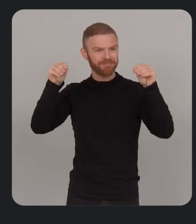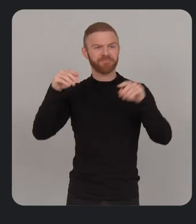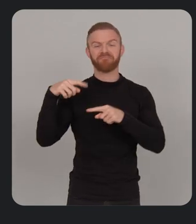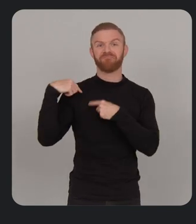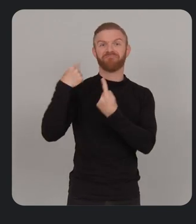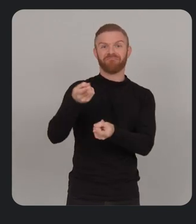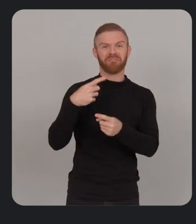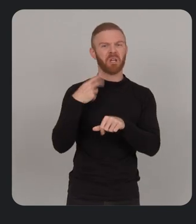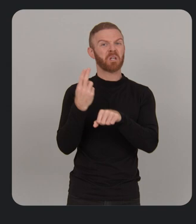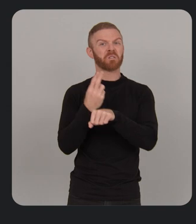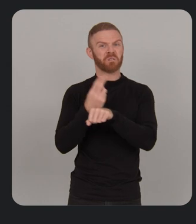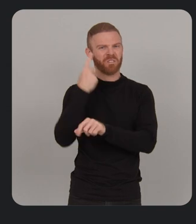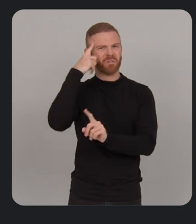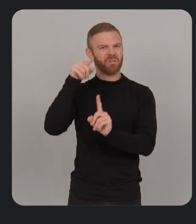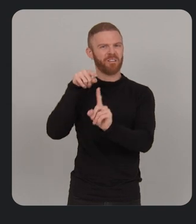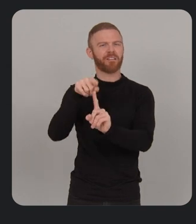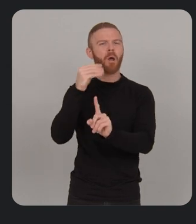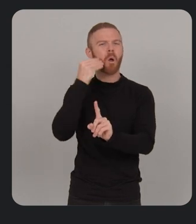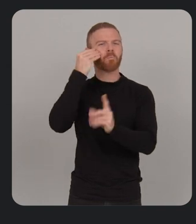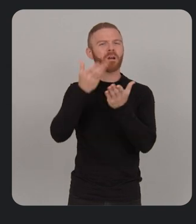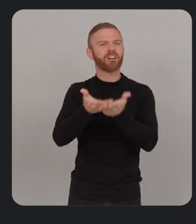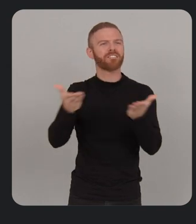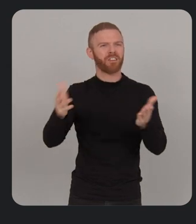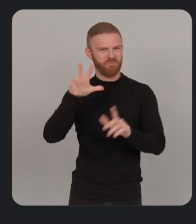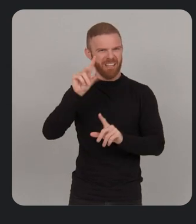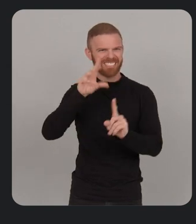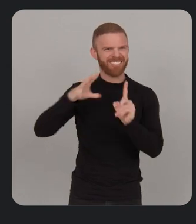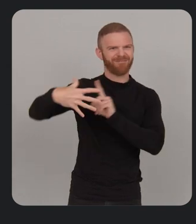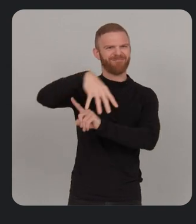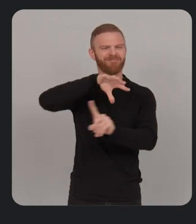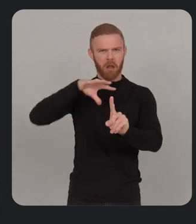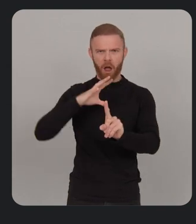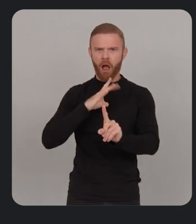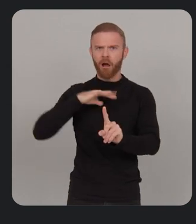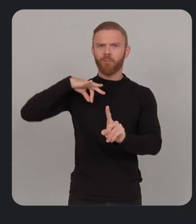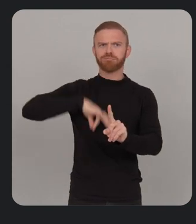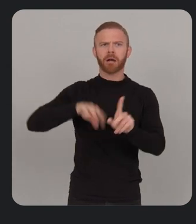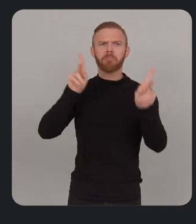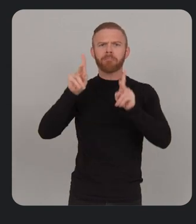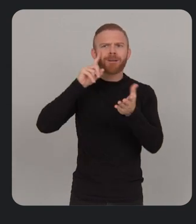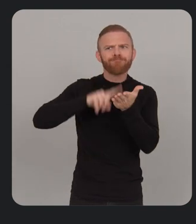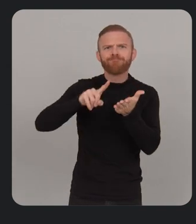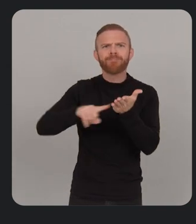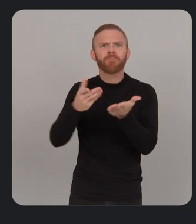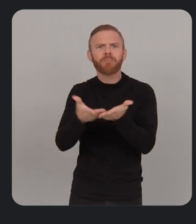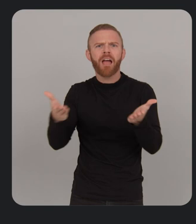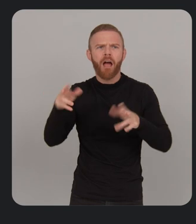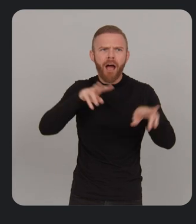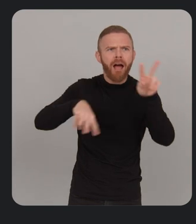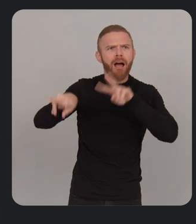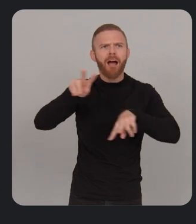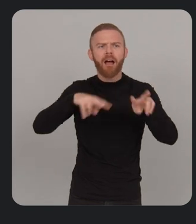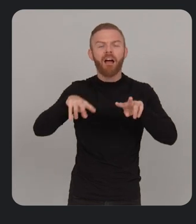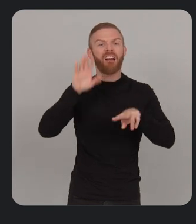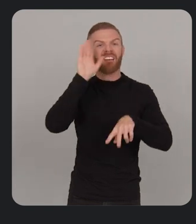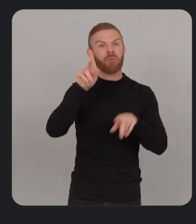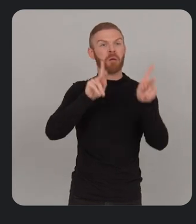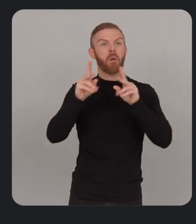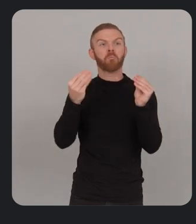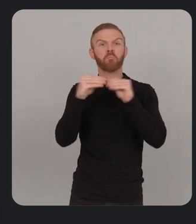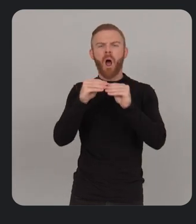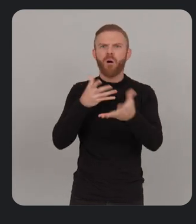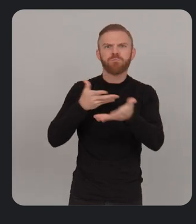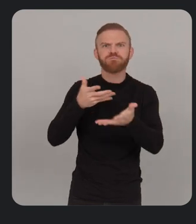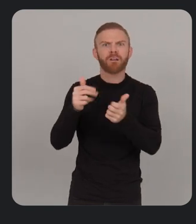rolled out 3d home goods and we've seen just how helpful they can be when people are researching products in fact people engage with